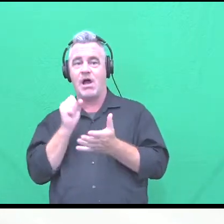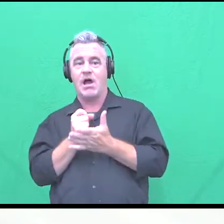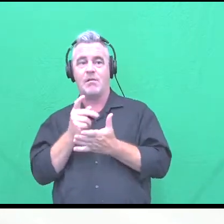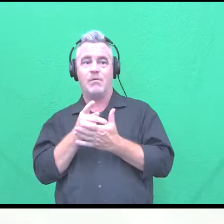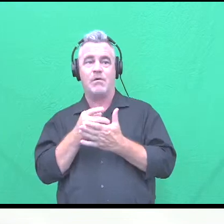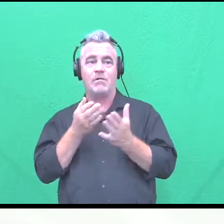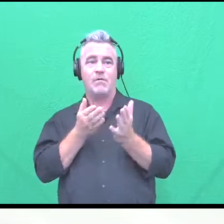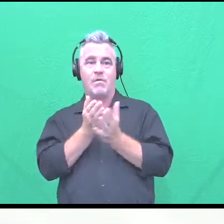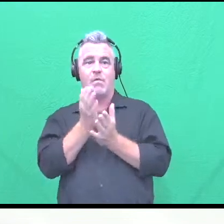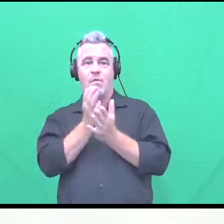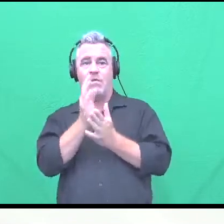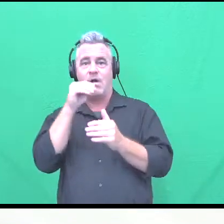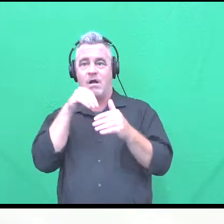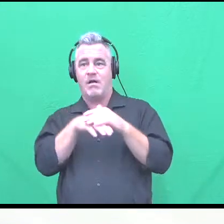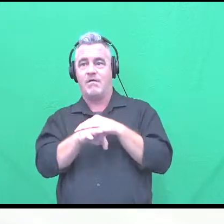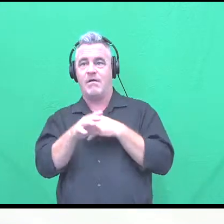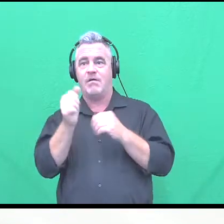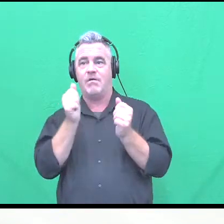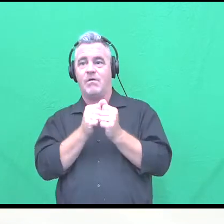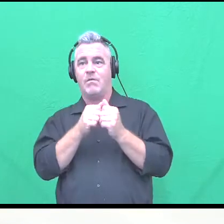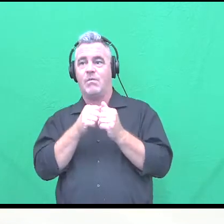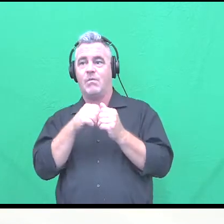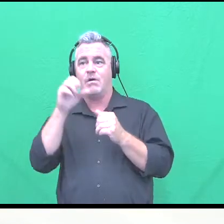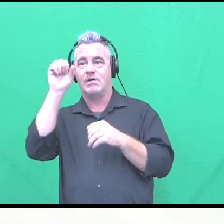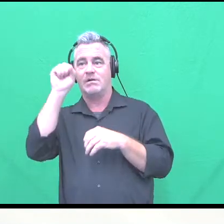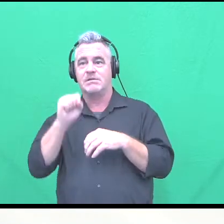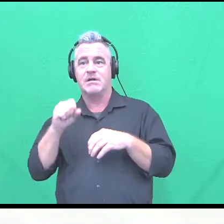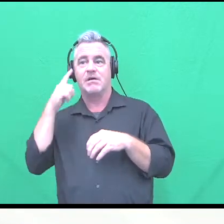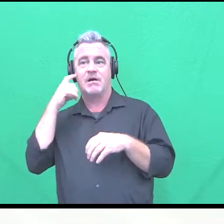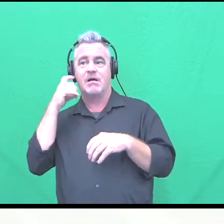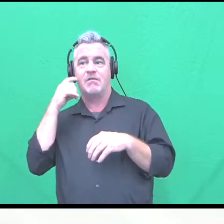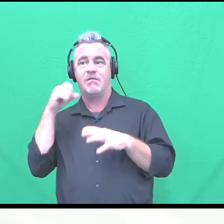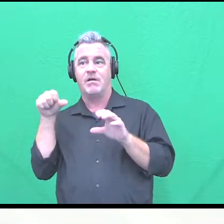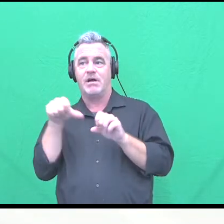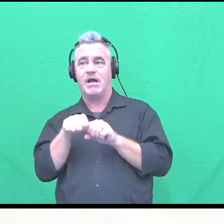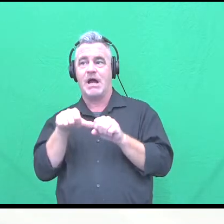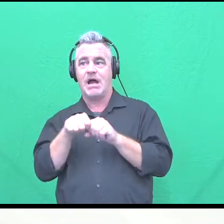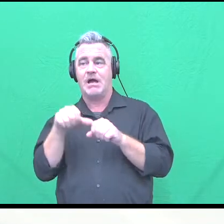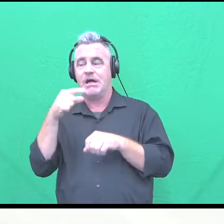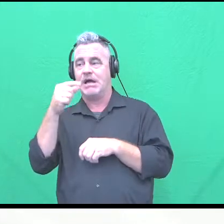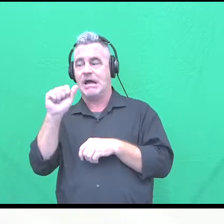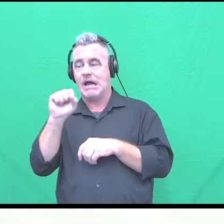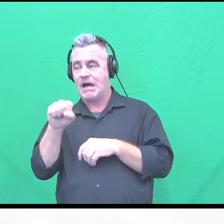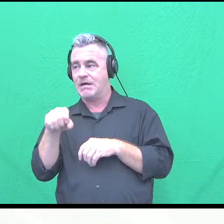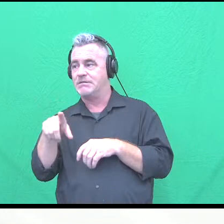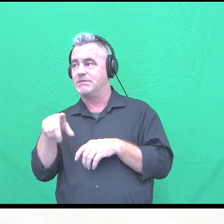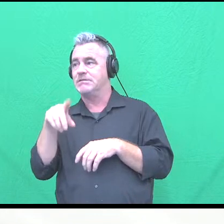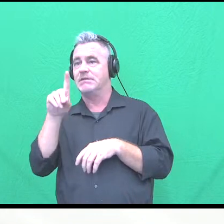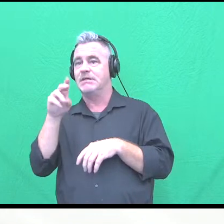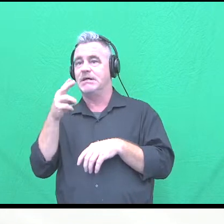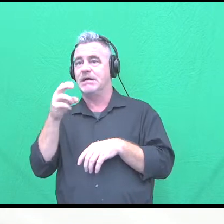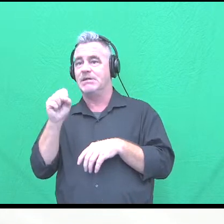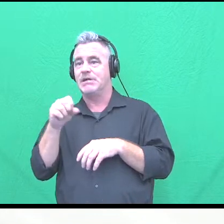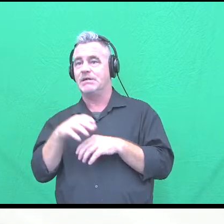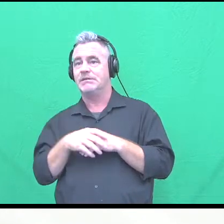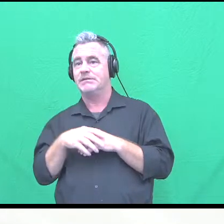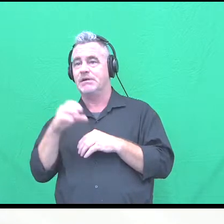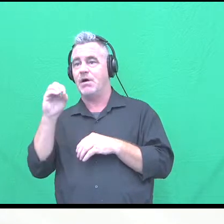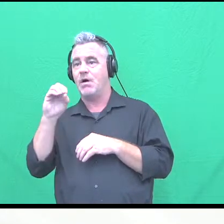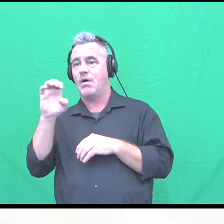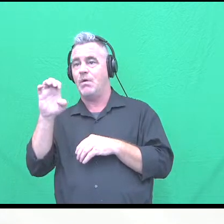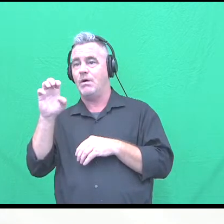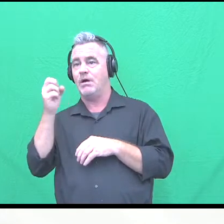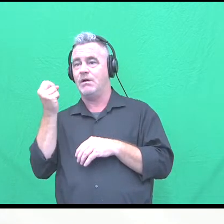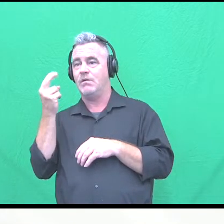collection station with SoCal Gas companies at the Bella Vista Elementary School located in Desert Hot Springs, OE 12.12.